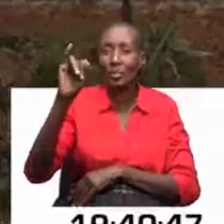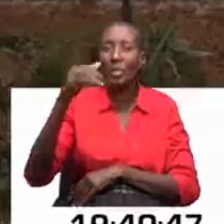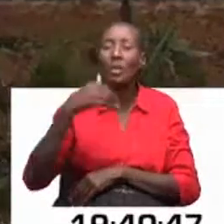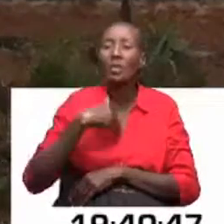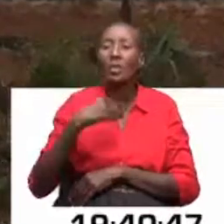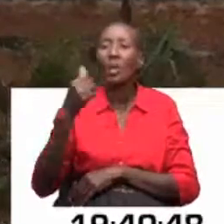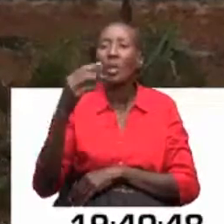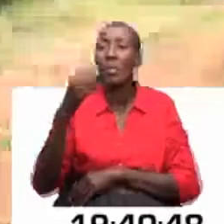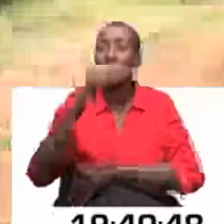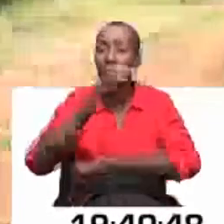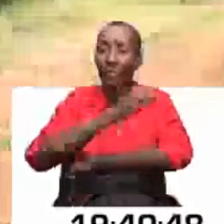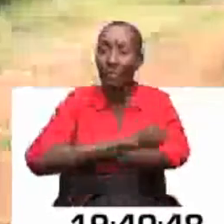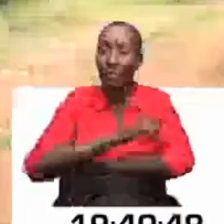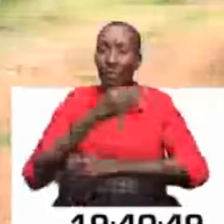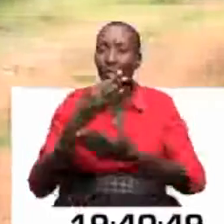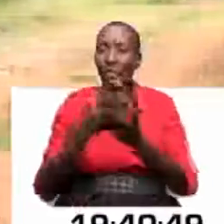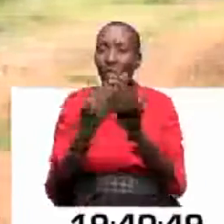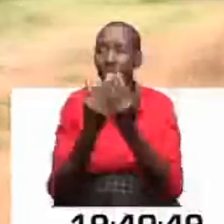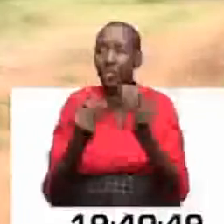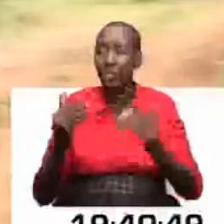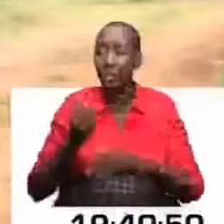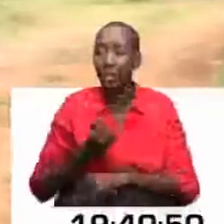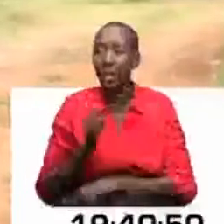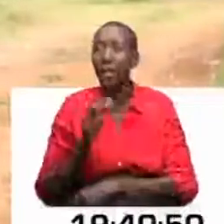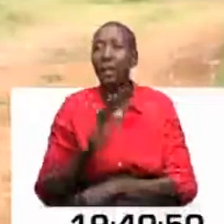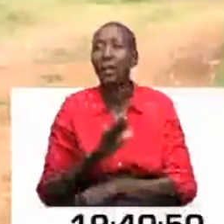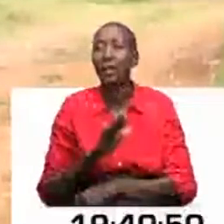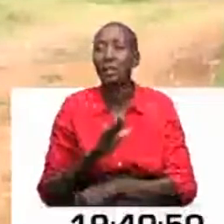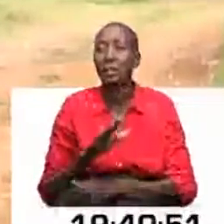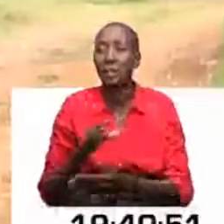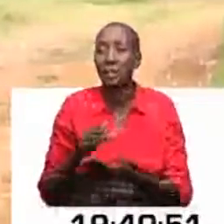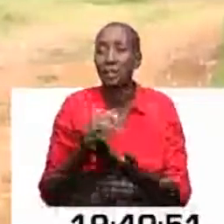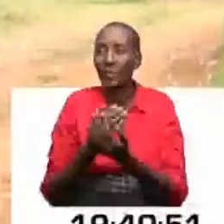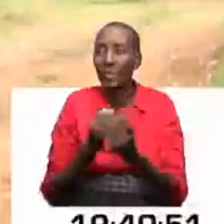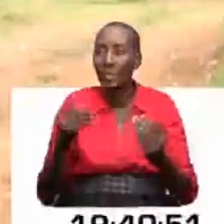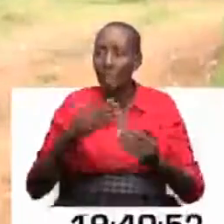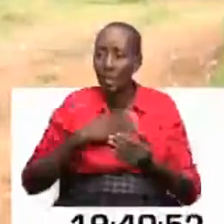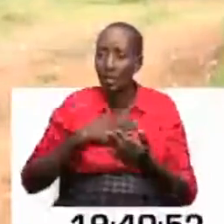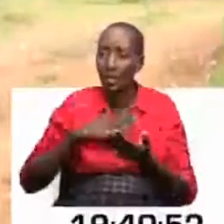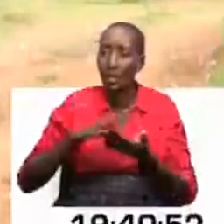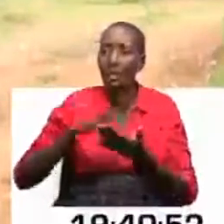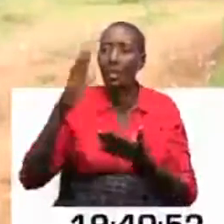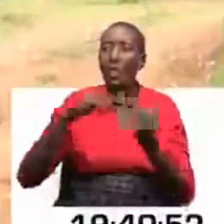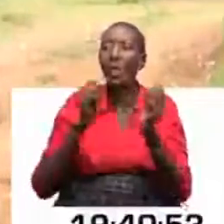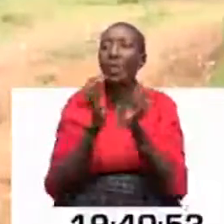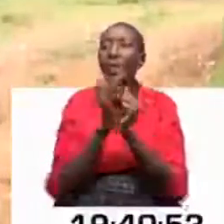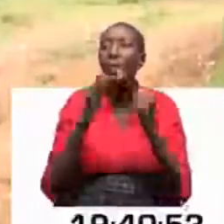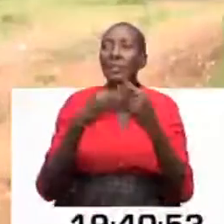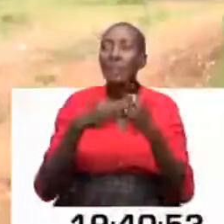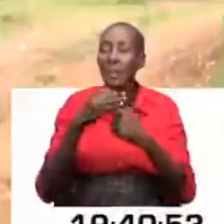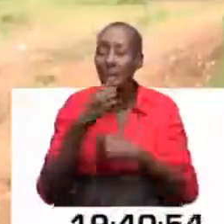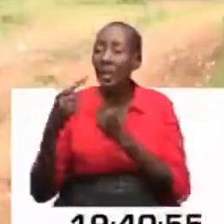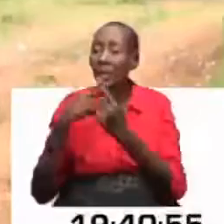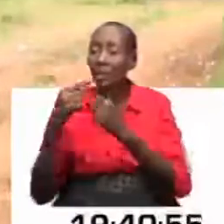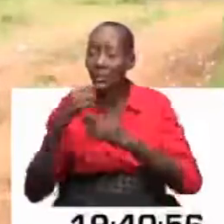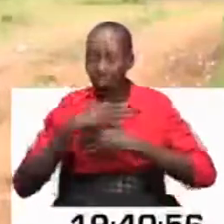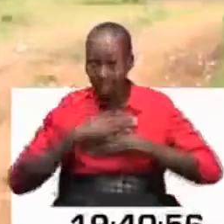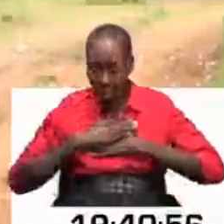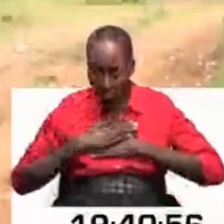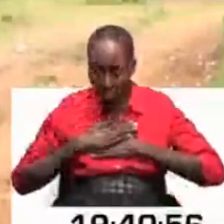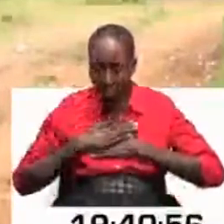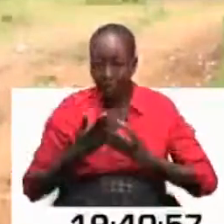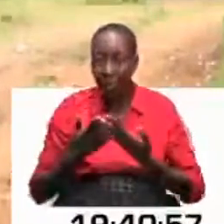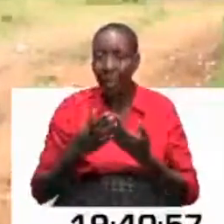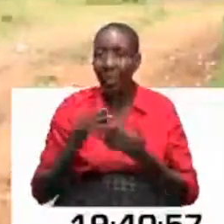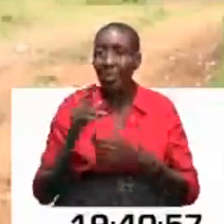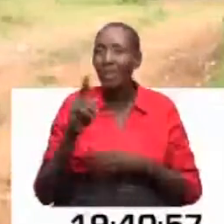ya wanawe my Kids decided kwa sabu wote wameku over 18 years wakasema twendees Huy